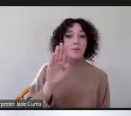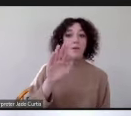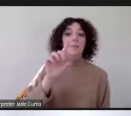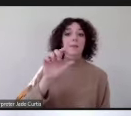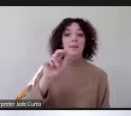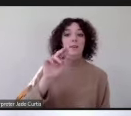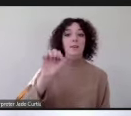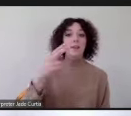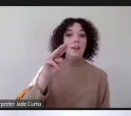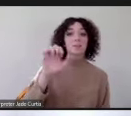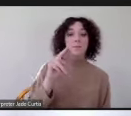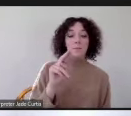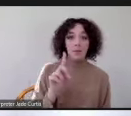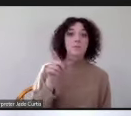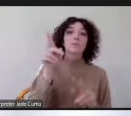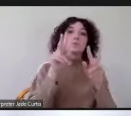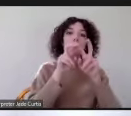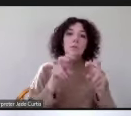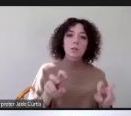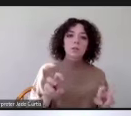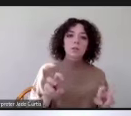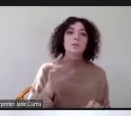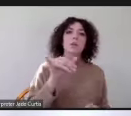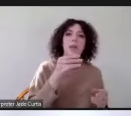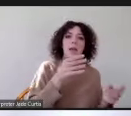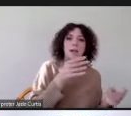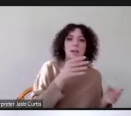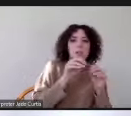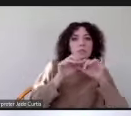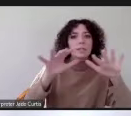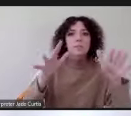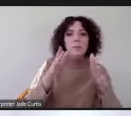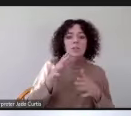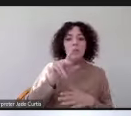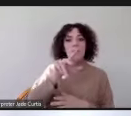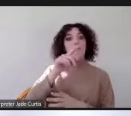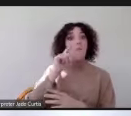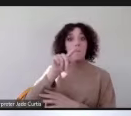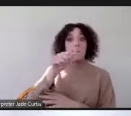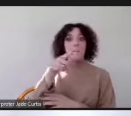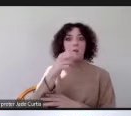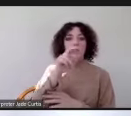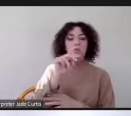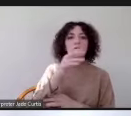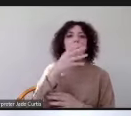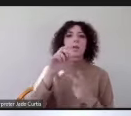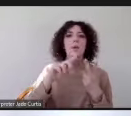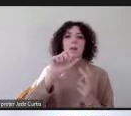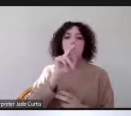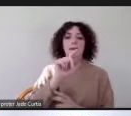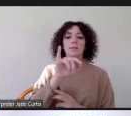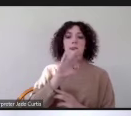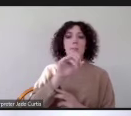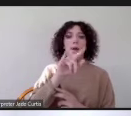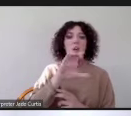researches the fate and transmission pathways for pathogenic and antibiotic resistant bacteria